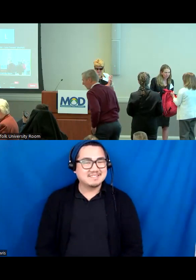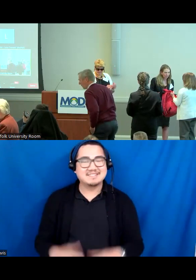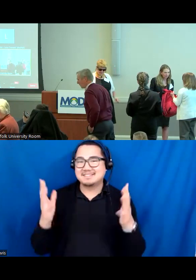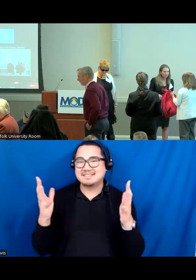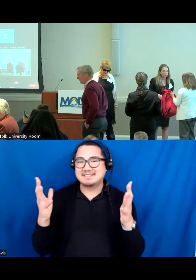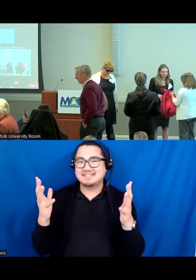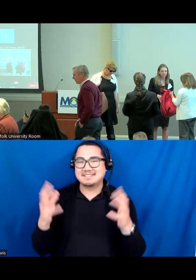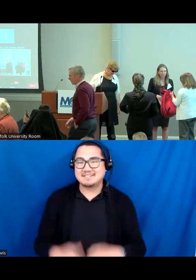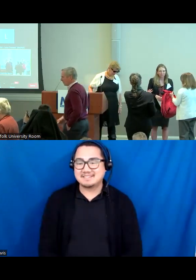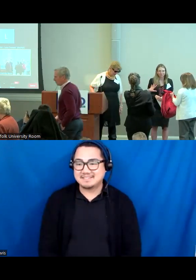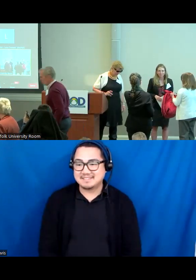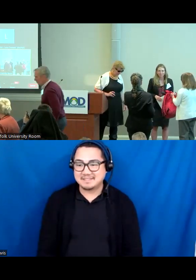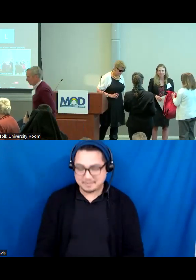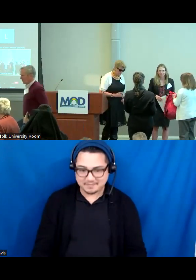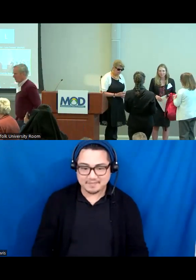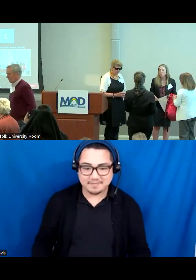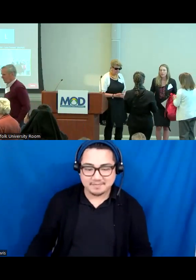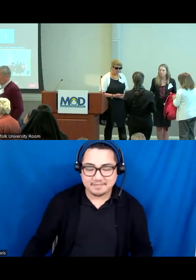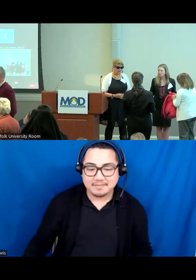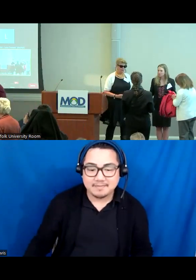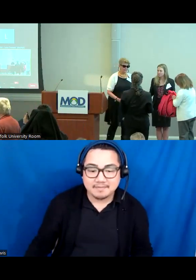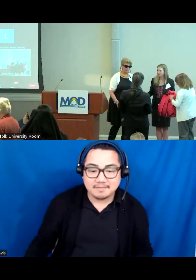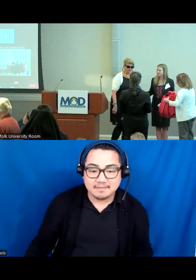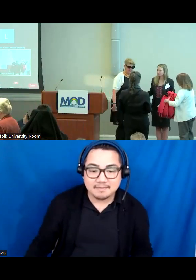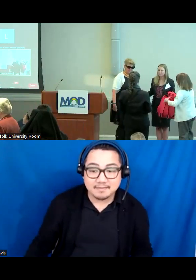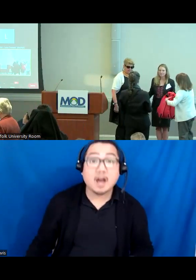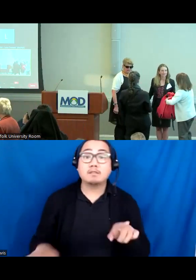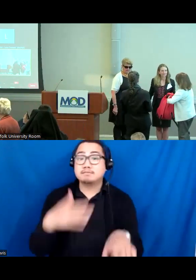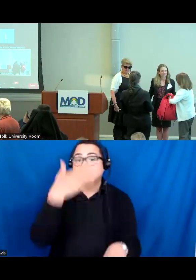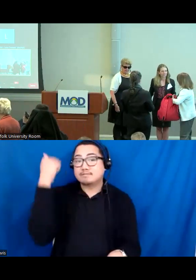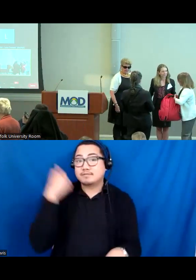Oh, picture. Oh.